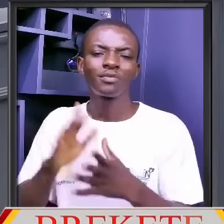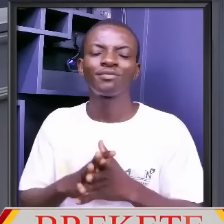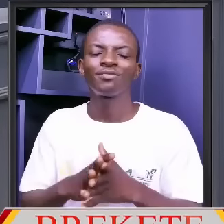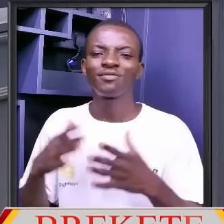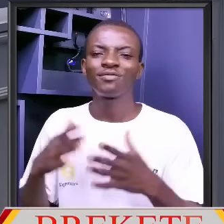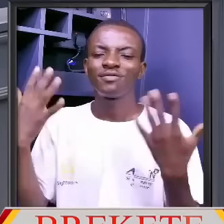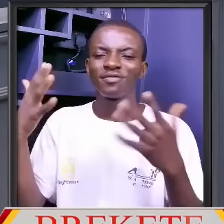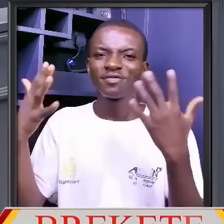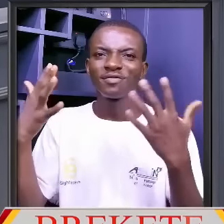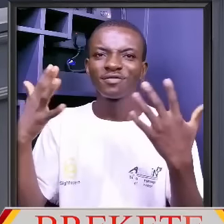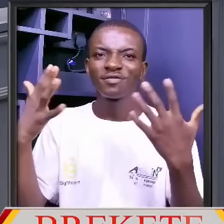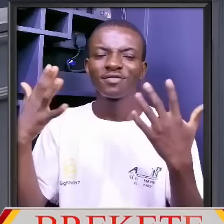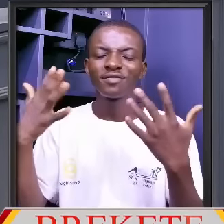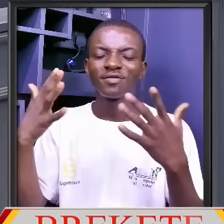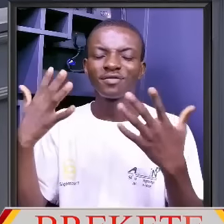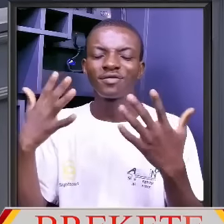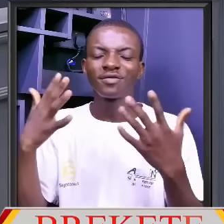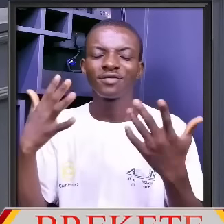beg.